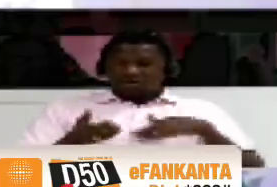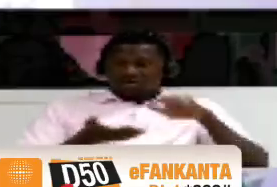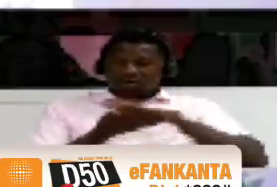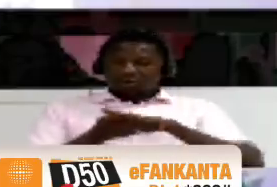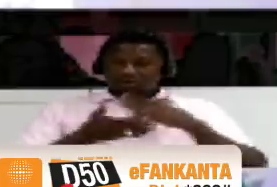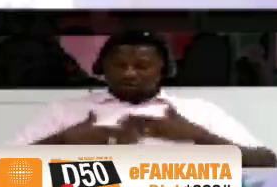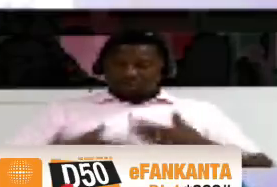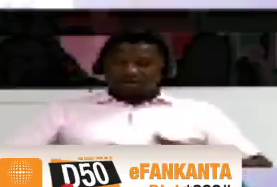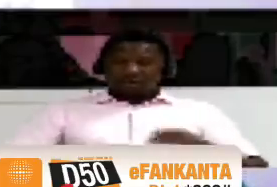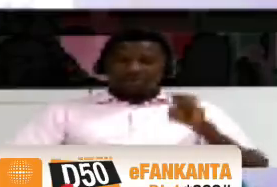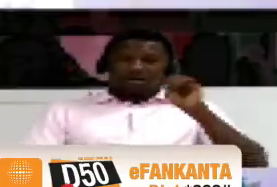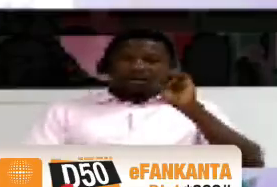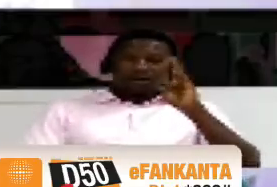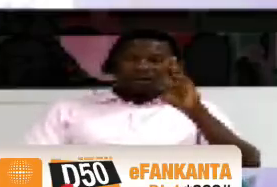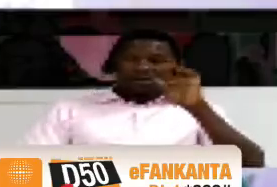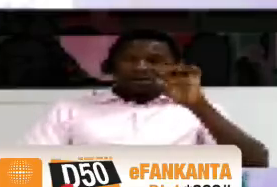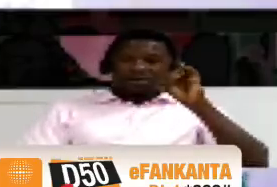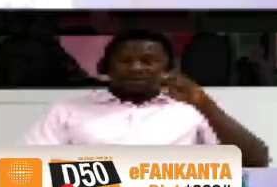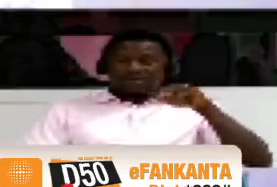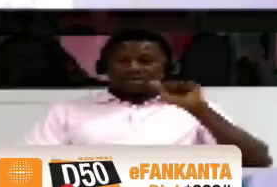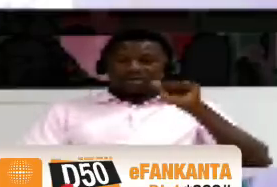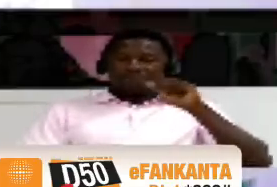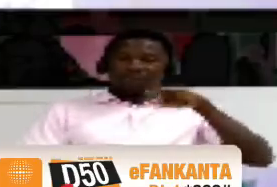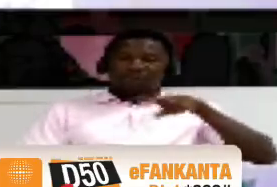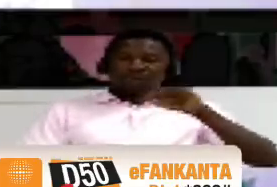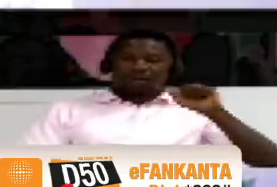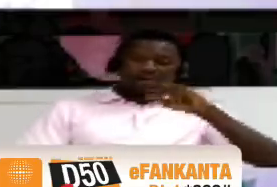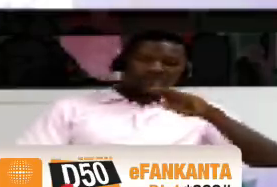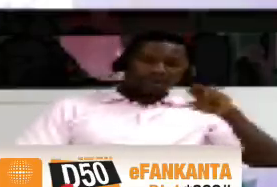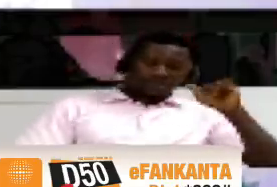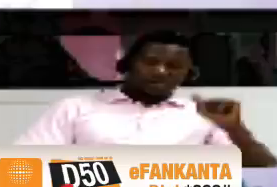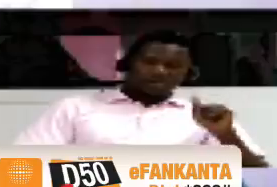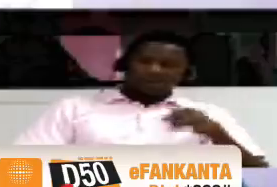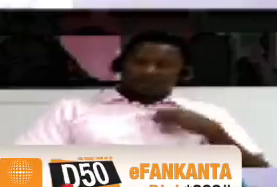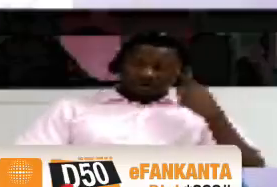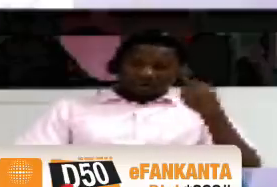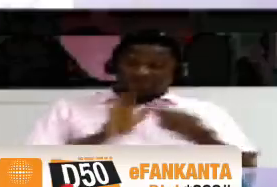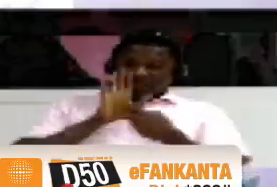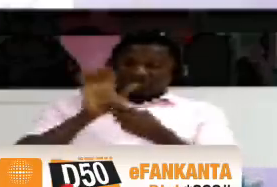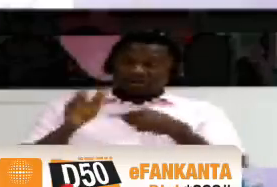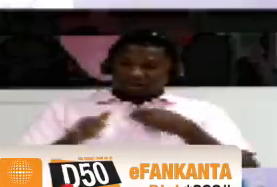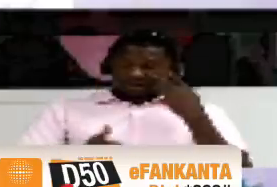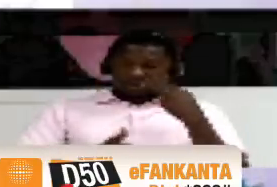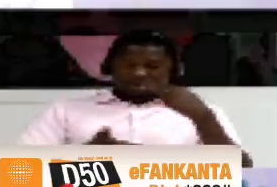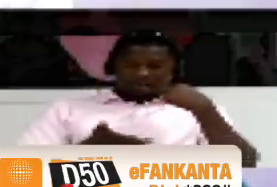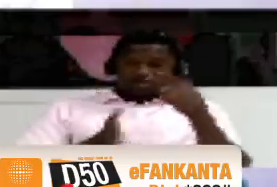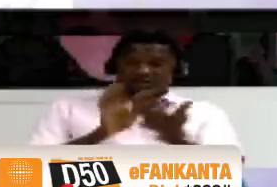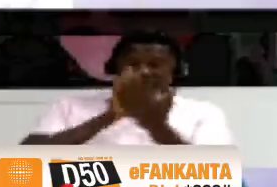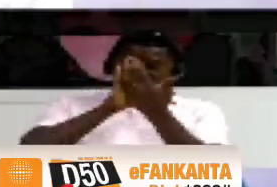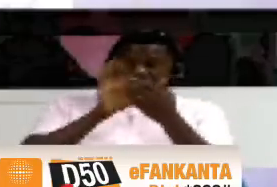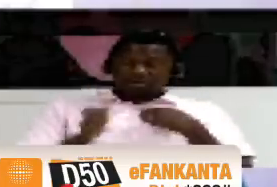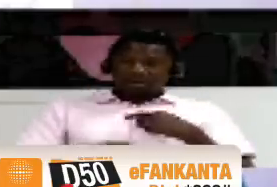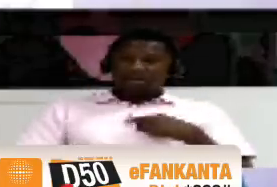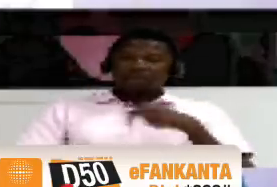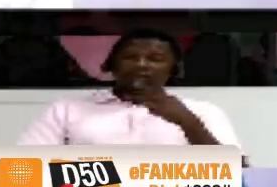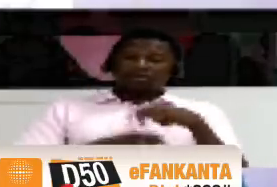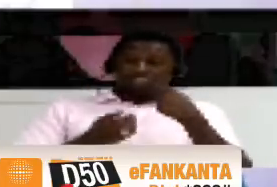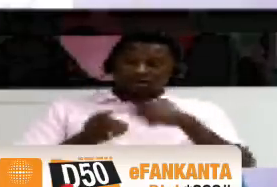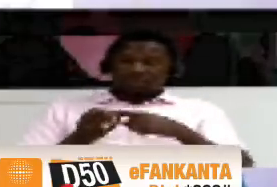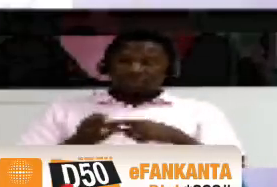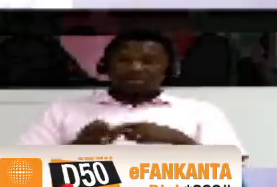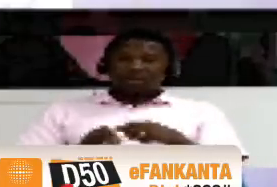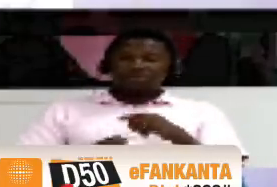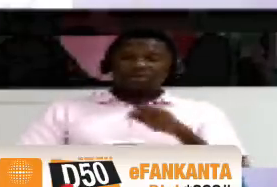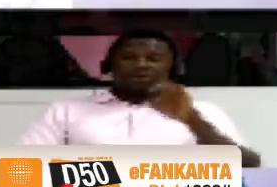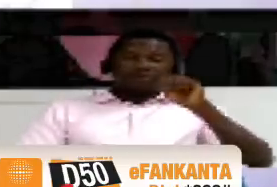Abari, which was identified in my presence by the following persons: Sekou Bari, uncle,